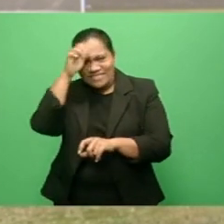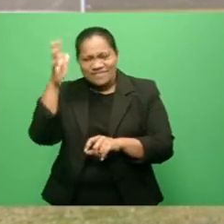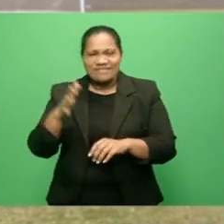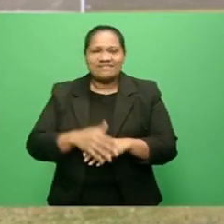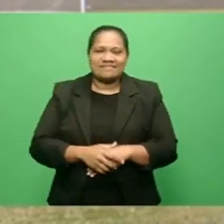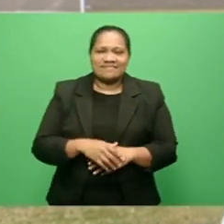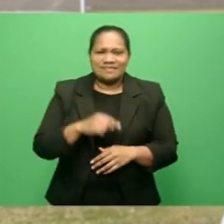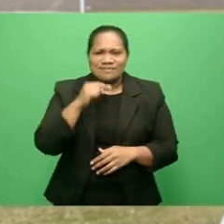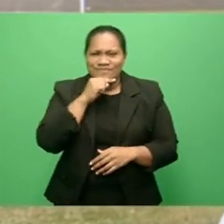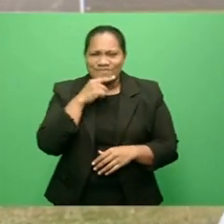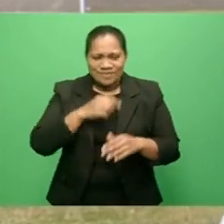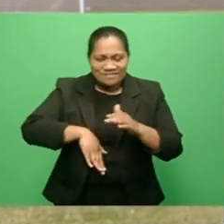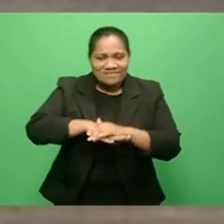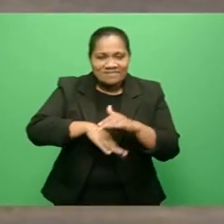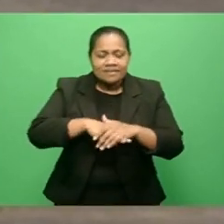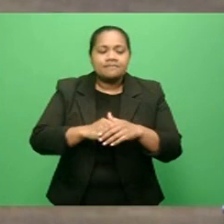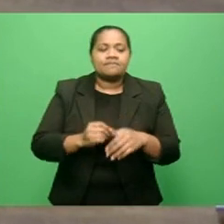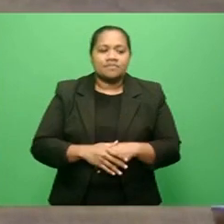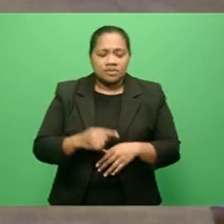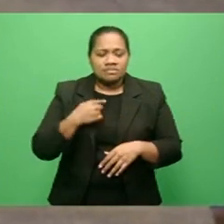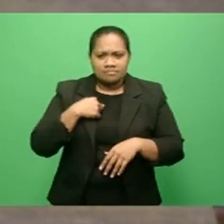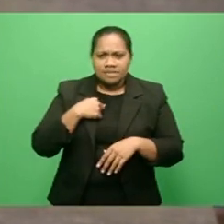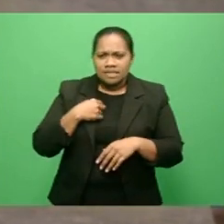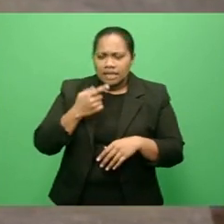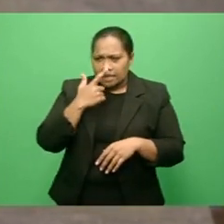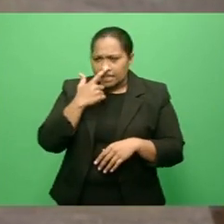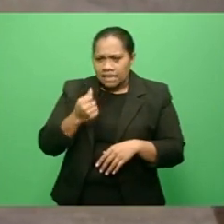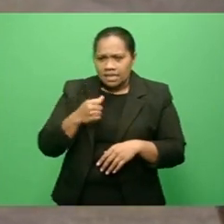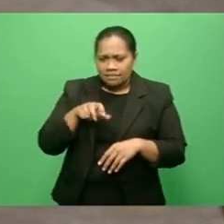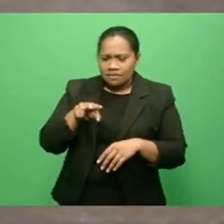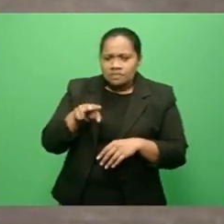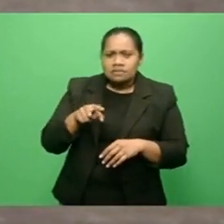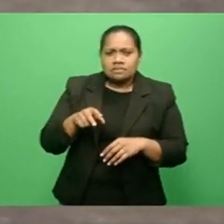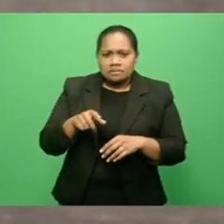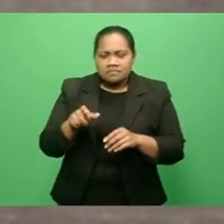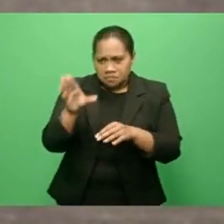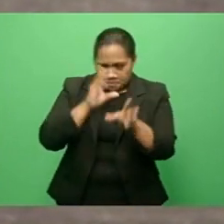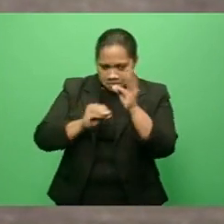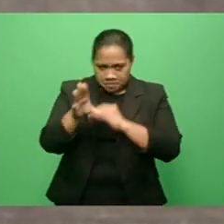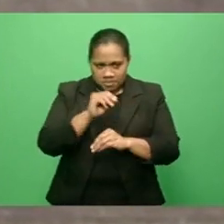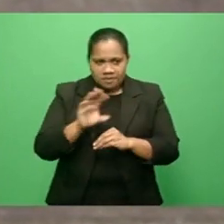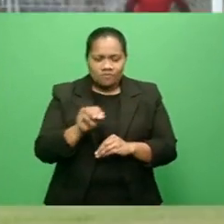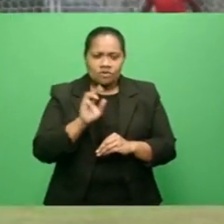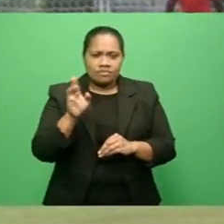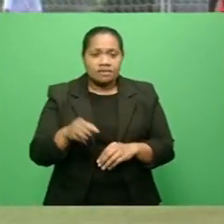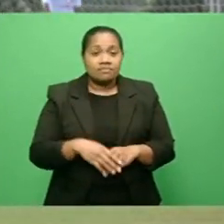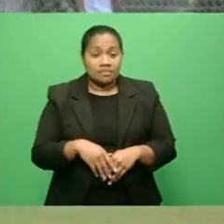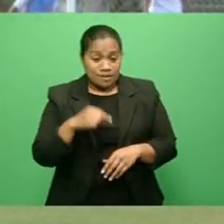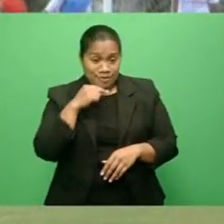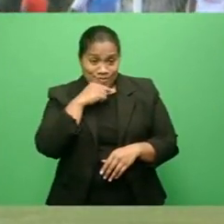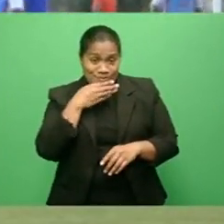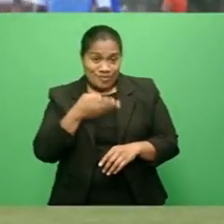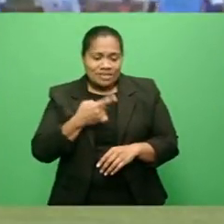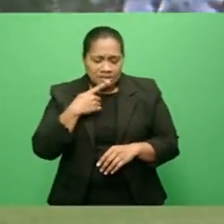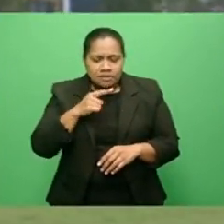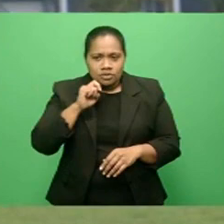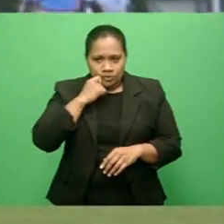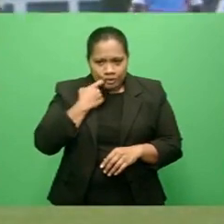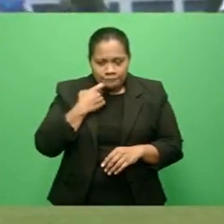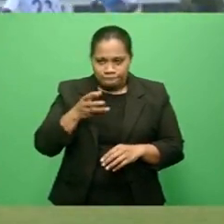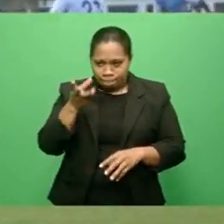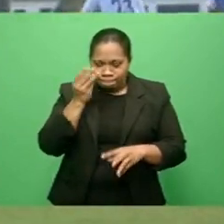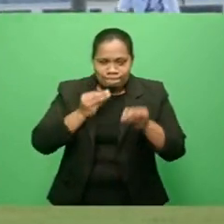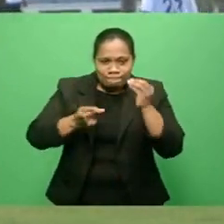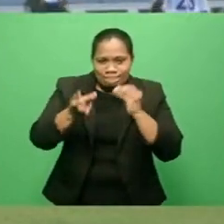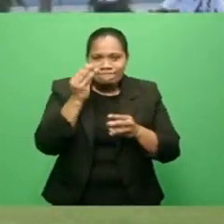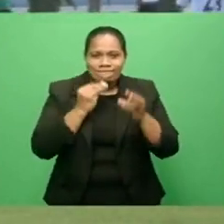of that team too. And learn from him. The nippy striker says he is grasping as much as he can during training sessions, which he can